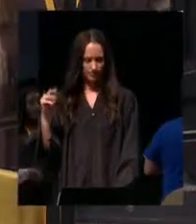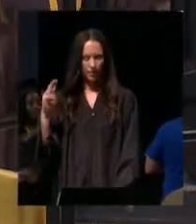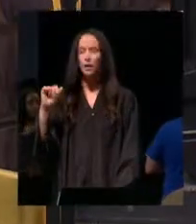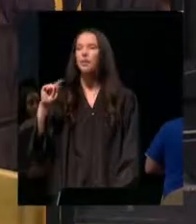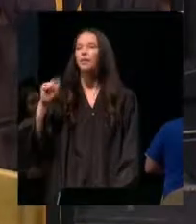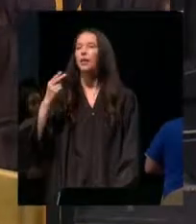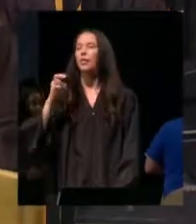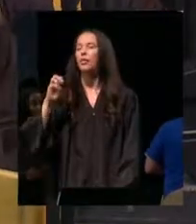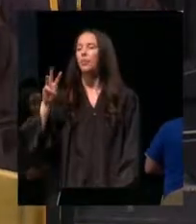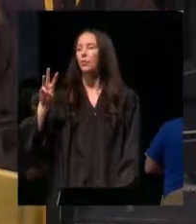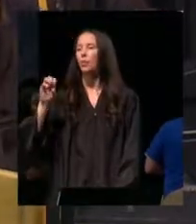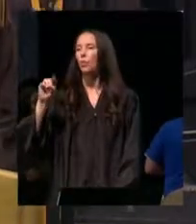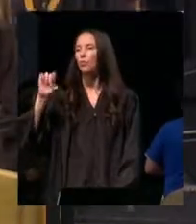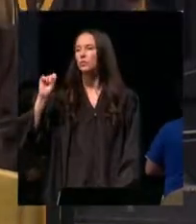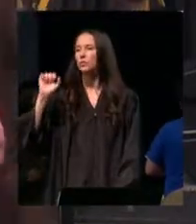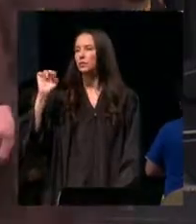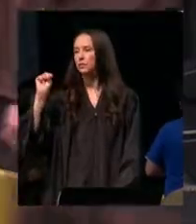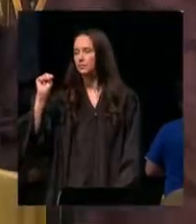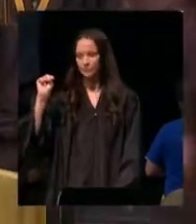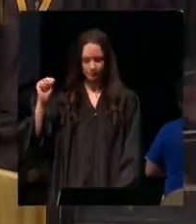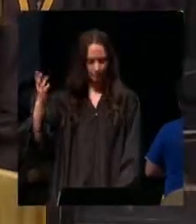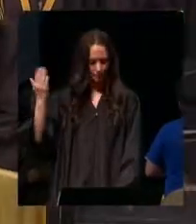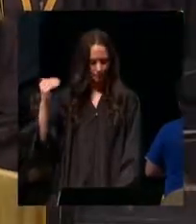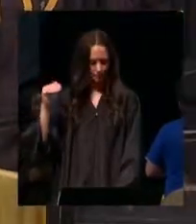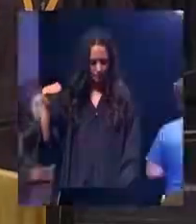Matthew Olson.